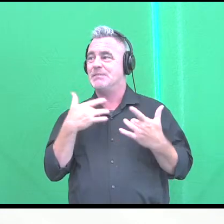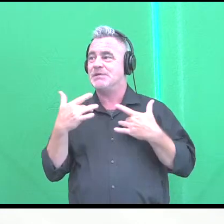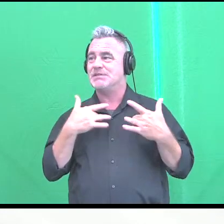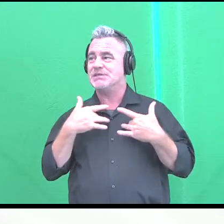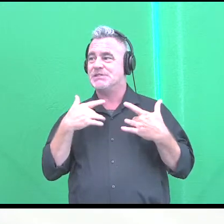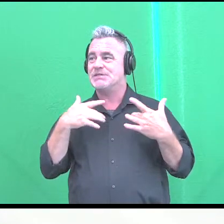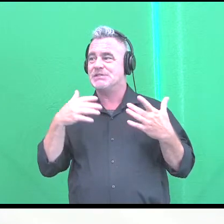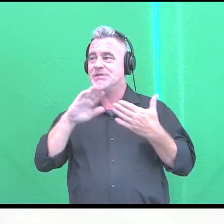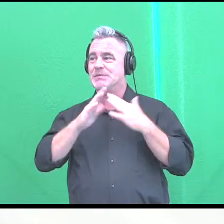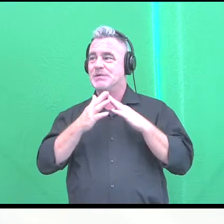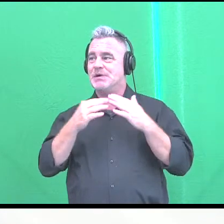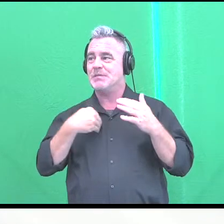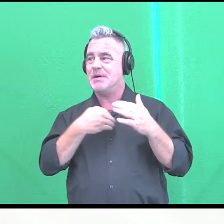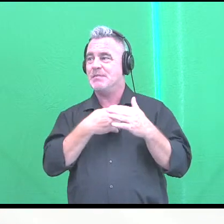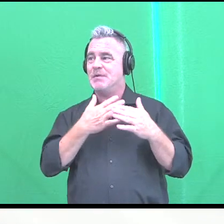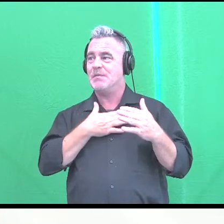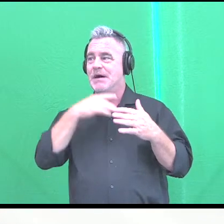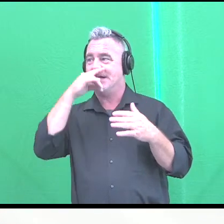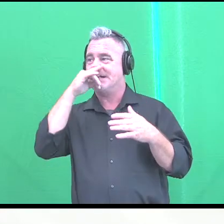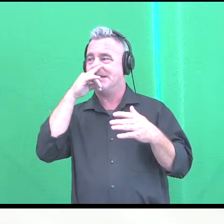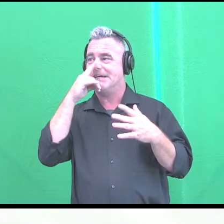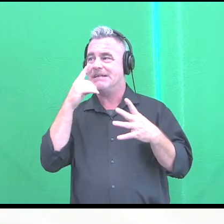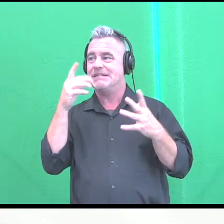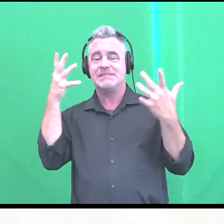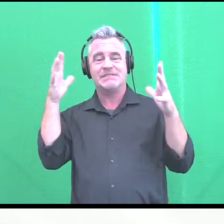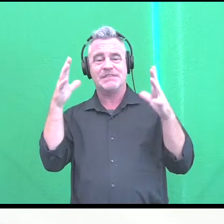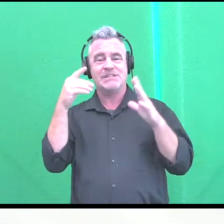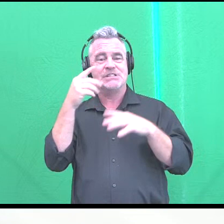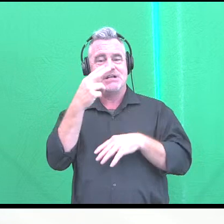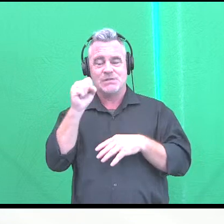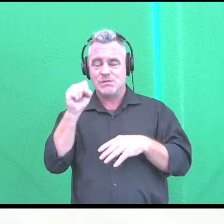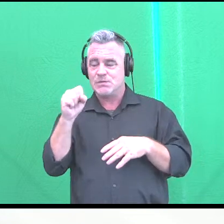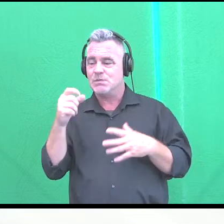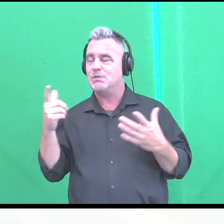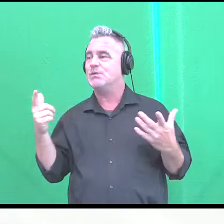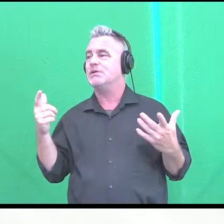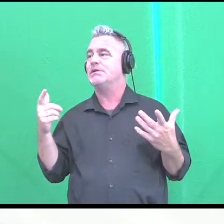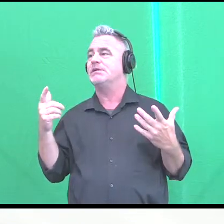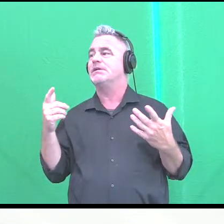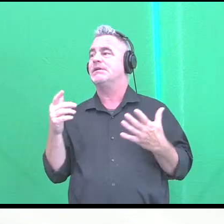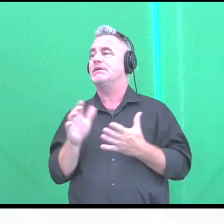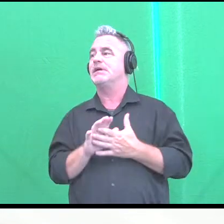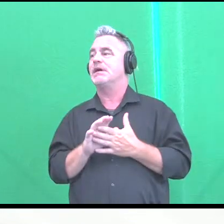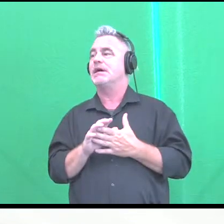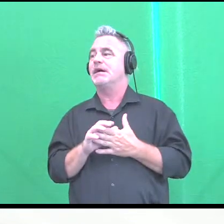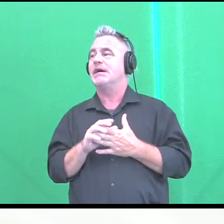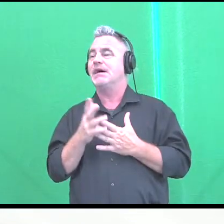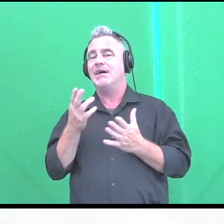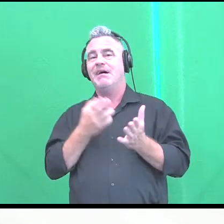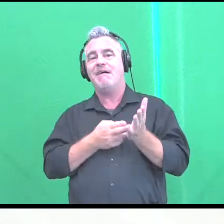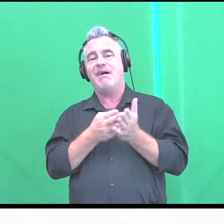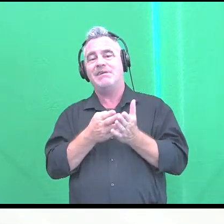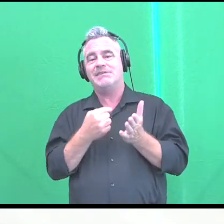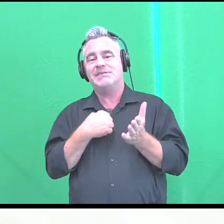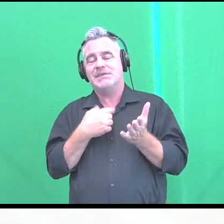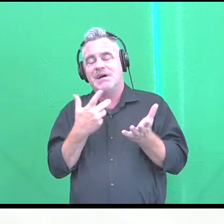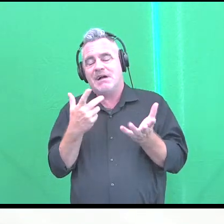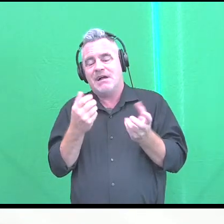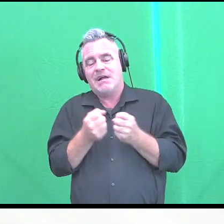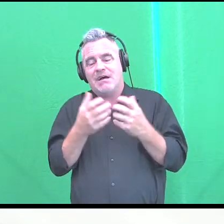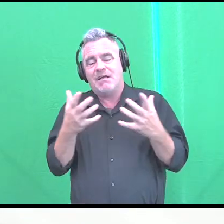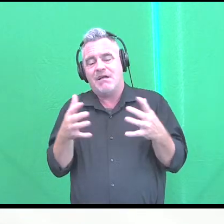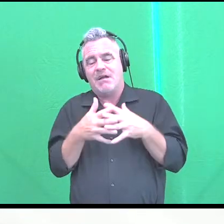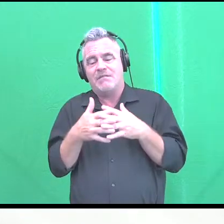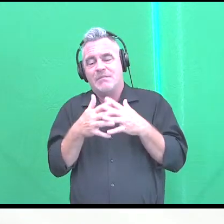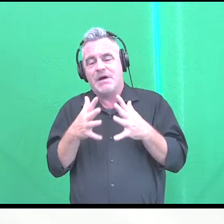community member. My kids have completed school. And honestly, I think I'm like most Americans, we